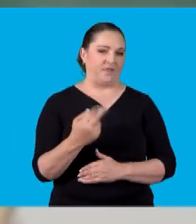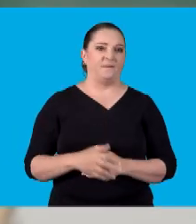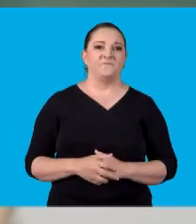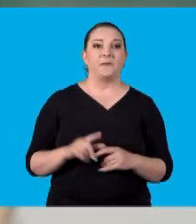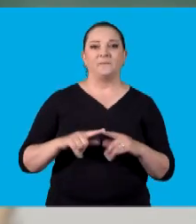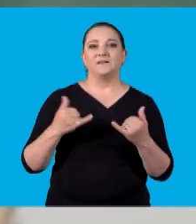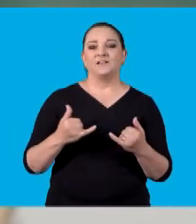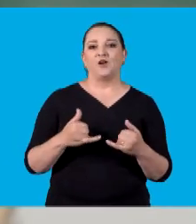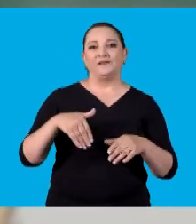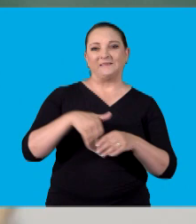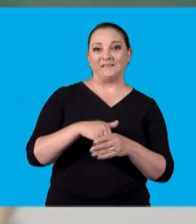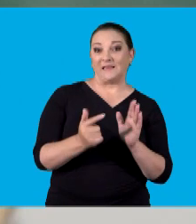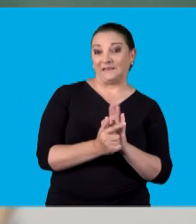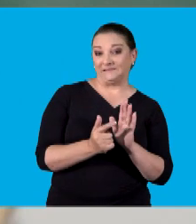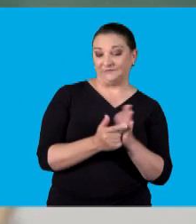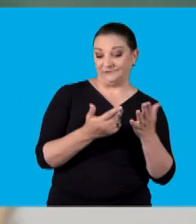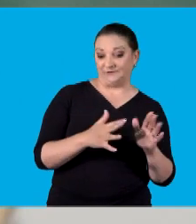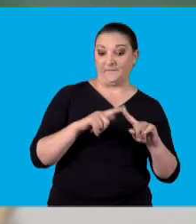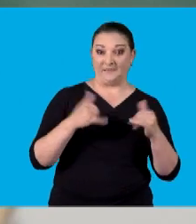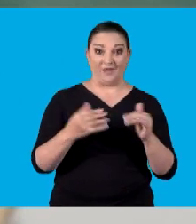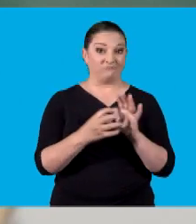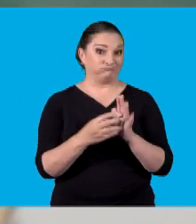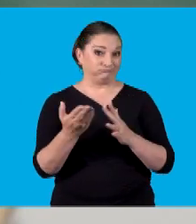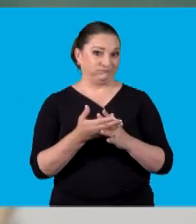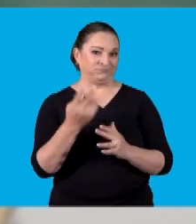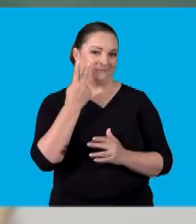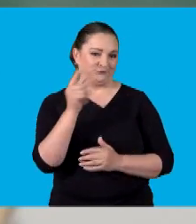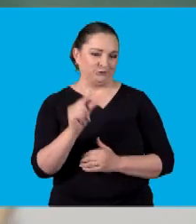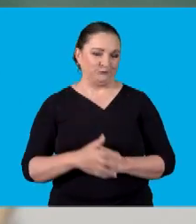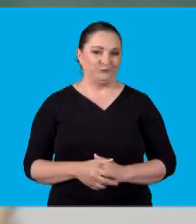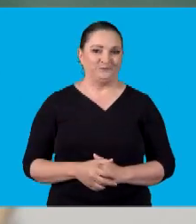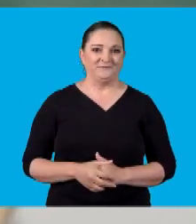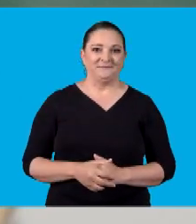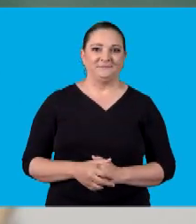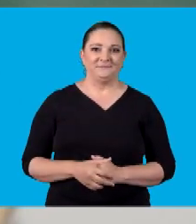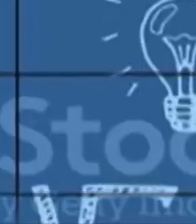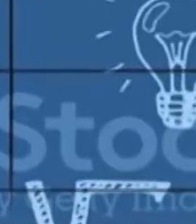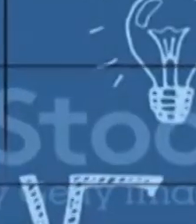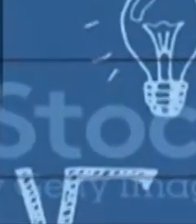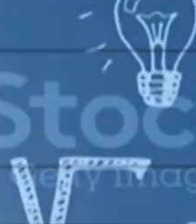during this lesson. Now, let's quickly go for an ad break, and then we'll see you just now.